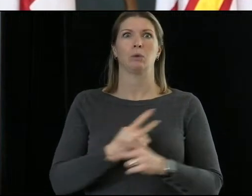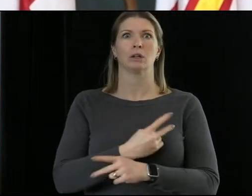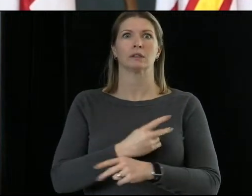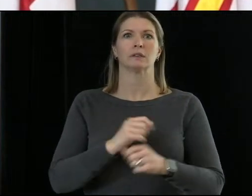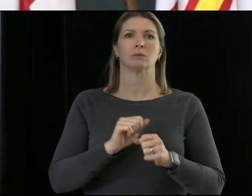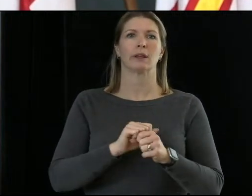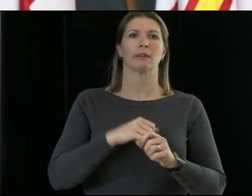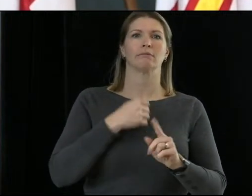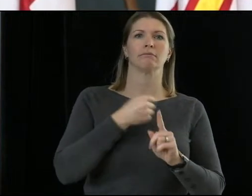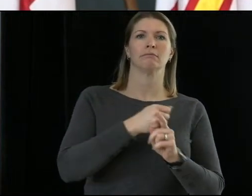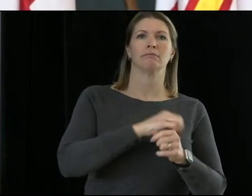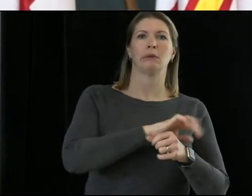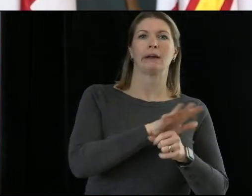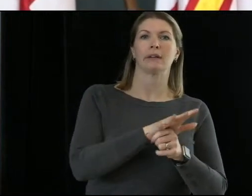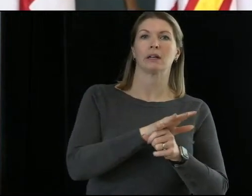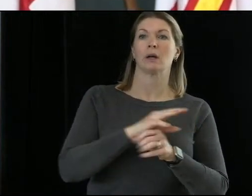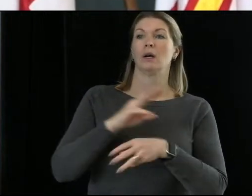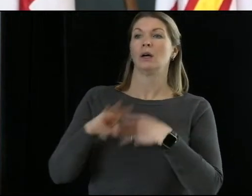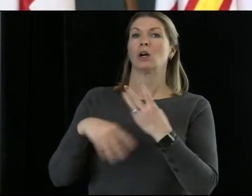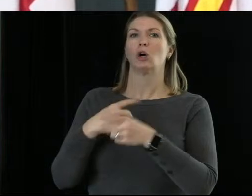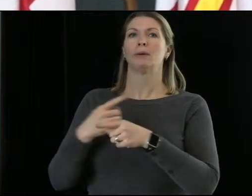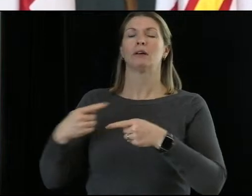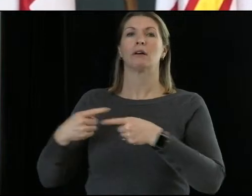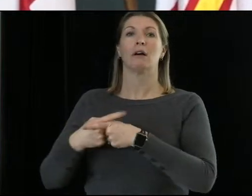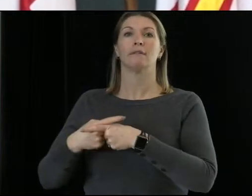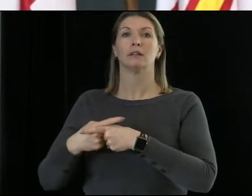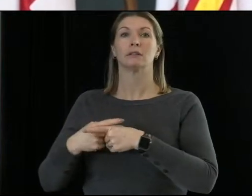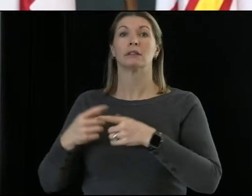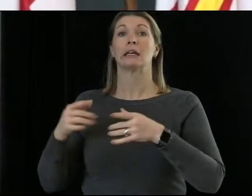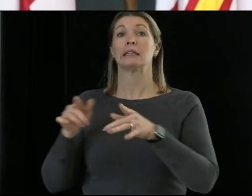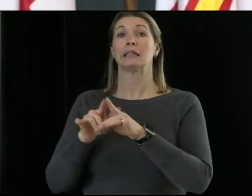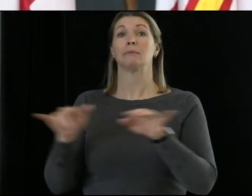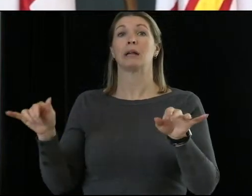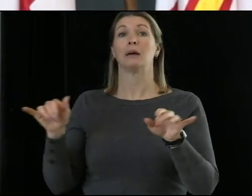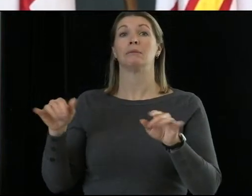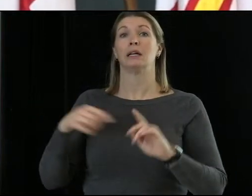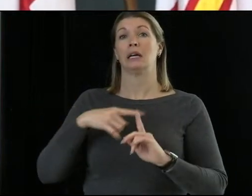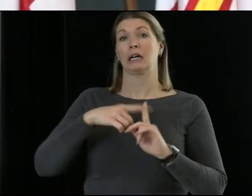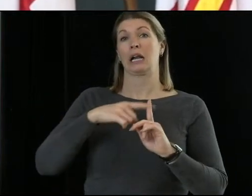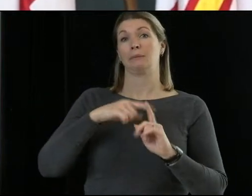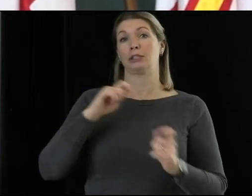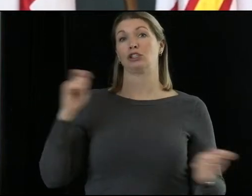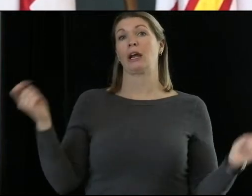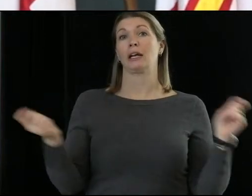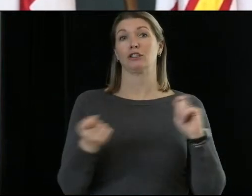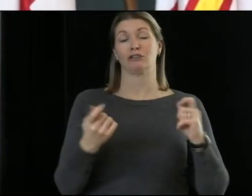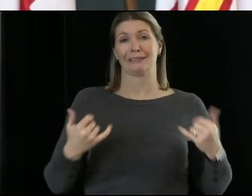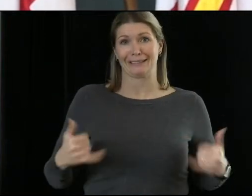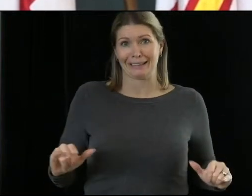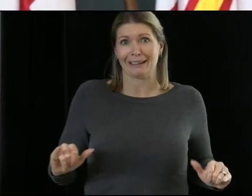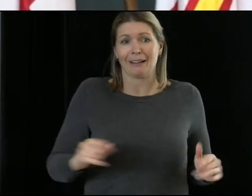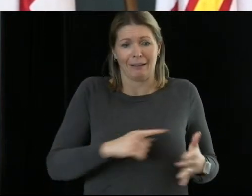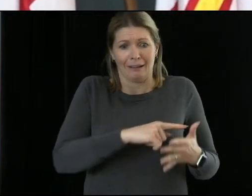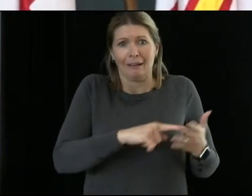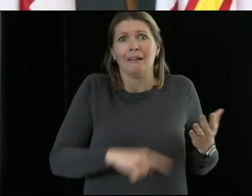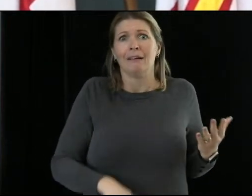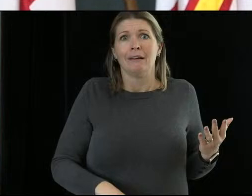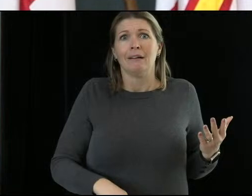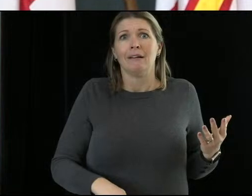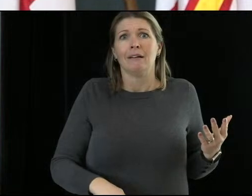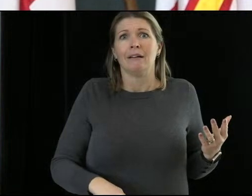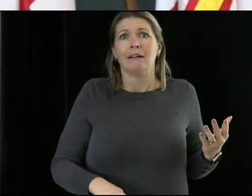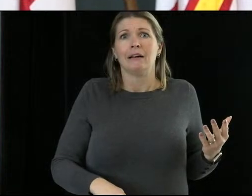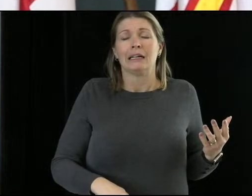global conflicts, and the widespread impacts of climate change. Still, this data